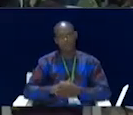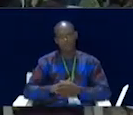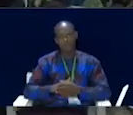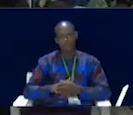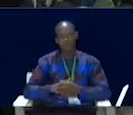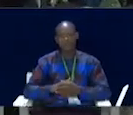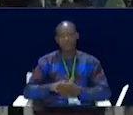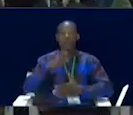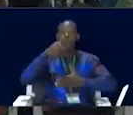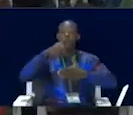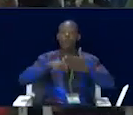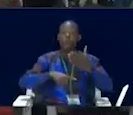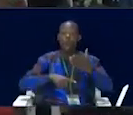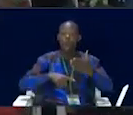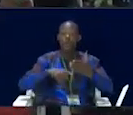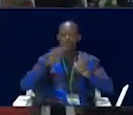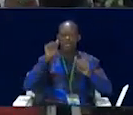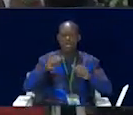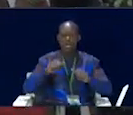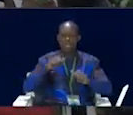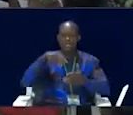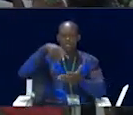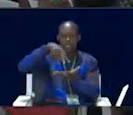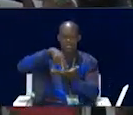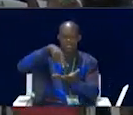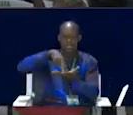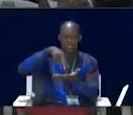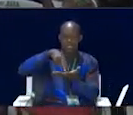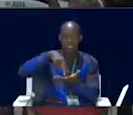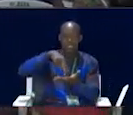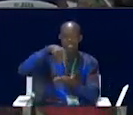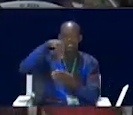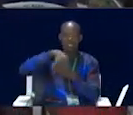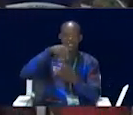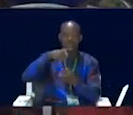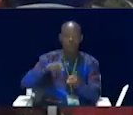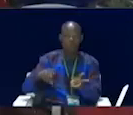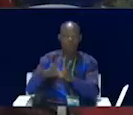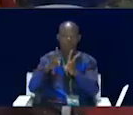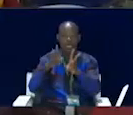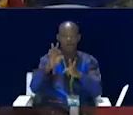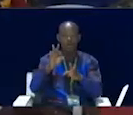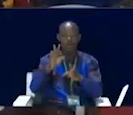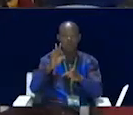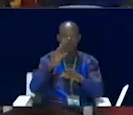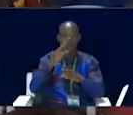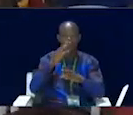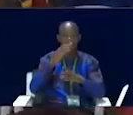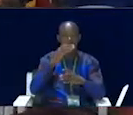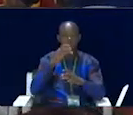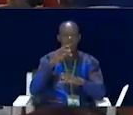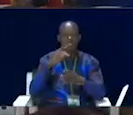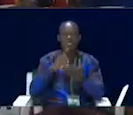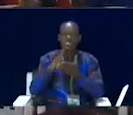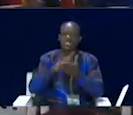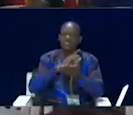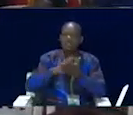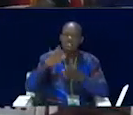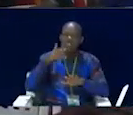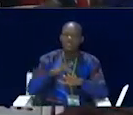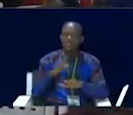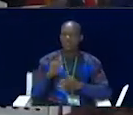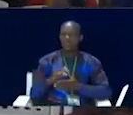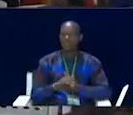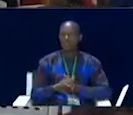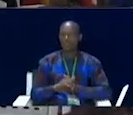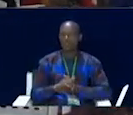What can stand in your way of receiving the divine touch? What can stand in your way of receiving the divine